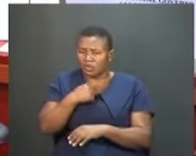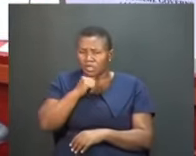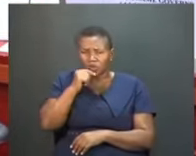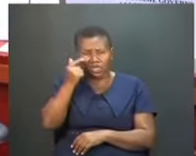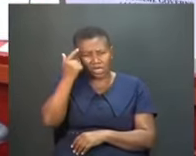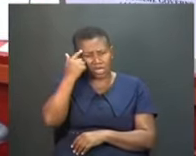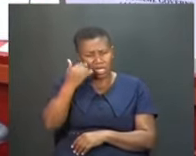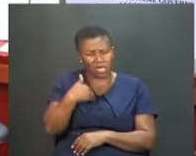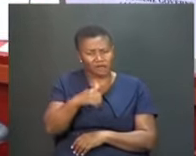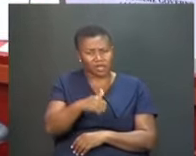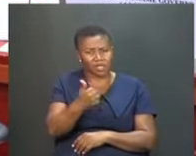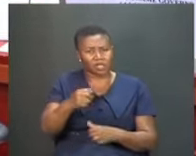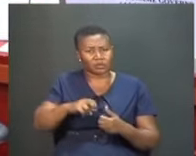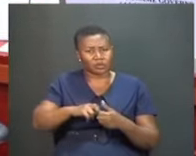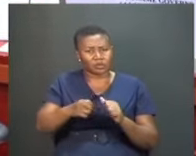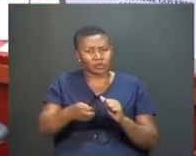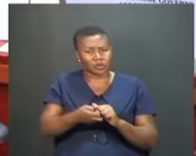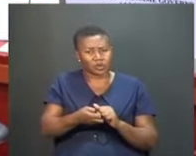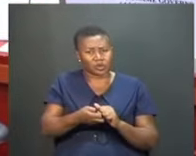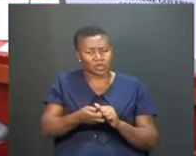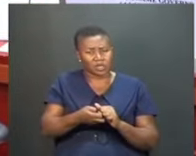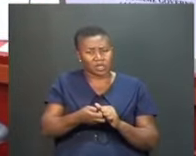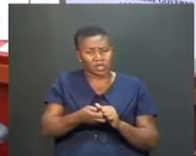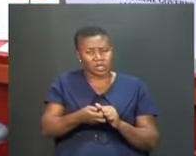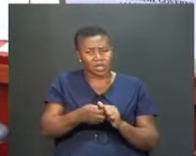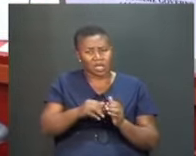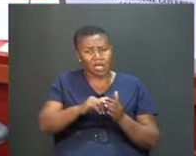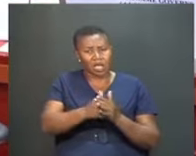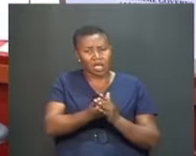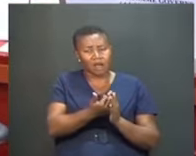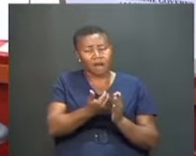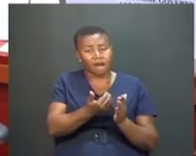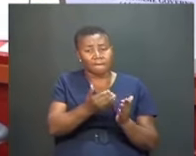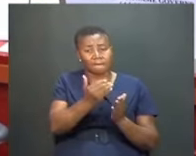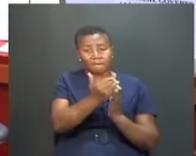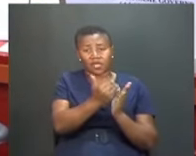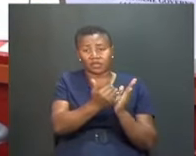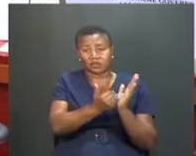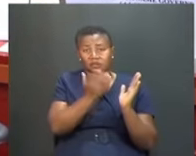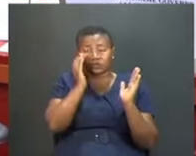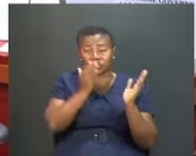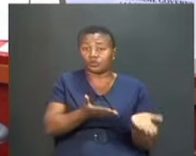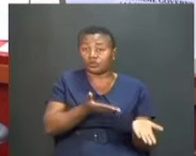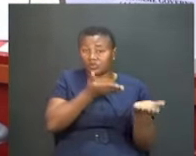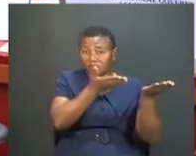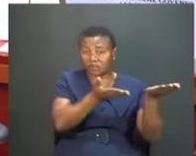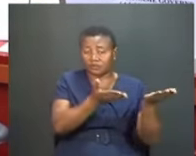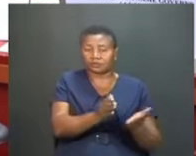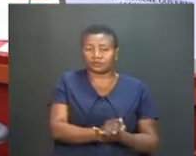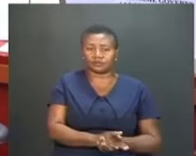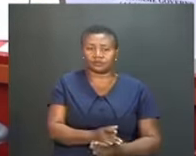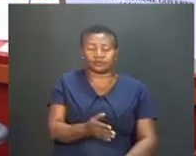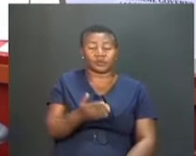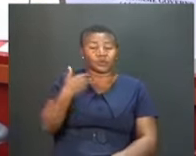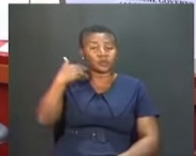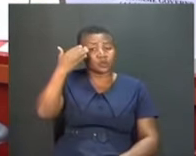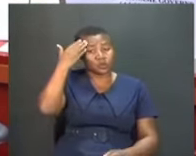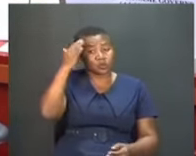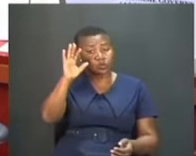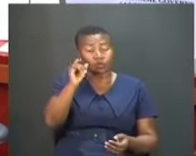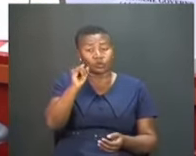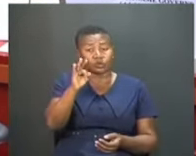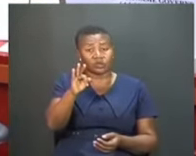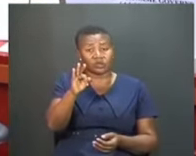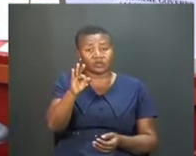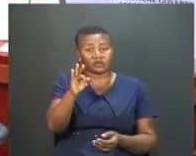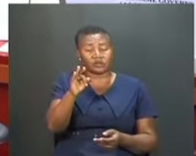and the form in which the budget should come to this House. Be that as it may, Mr. Speaker, I don't know if space will